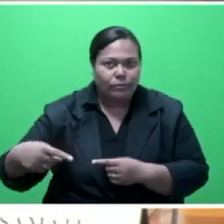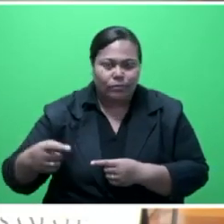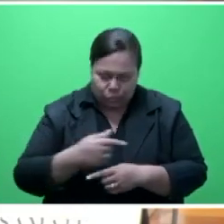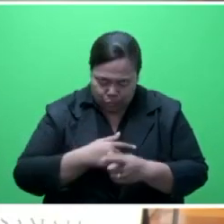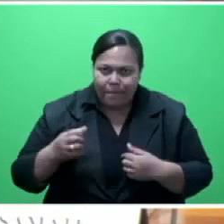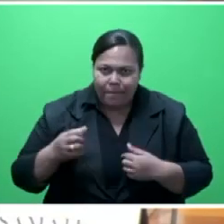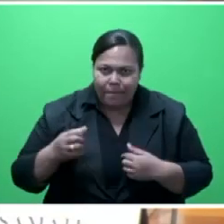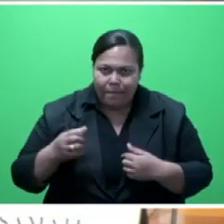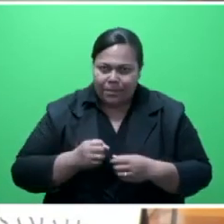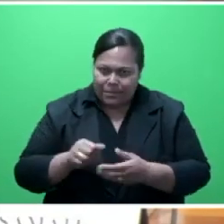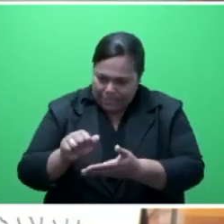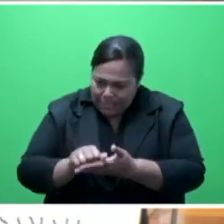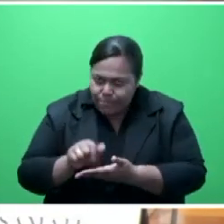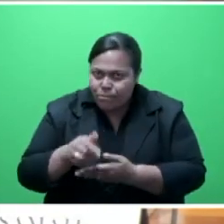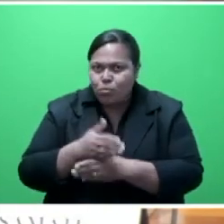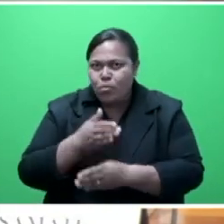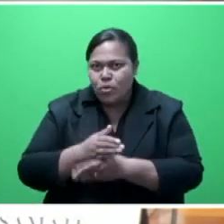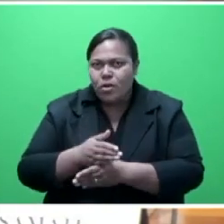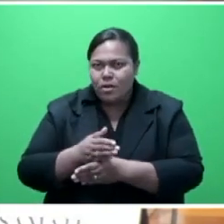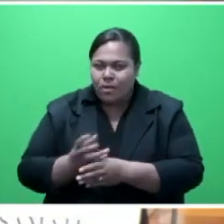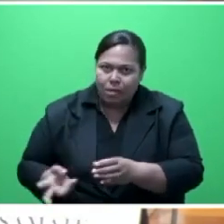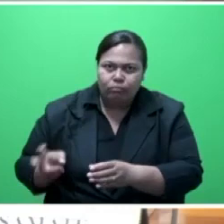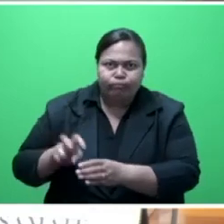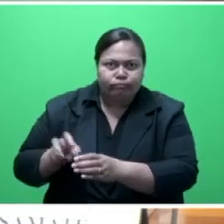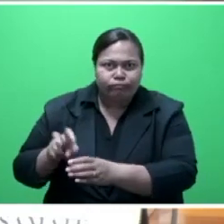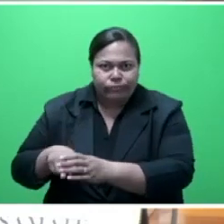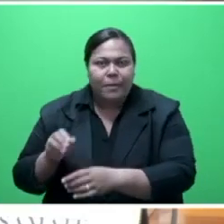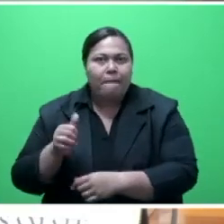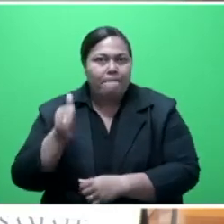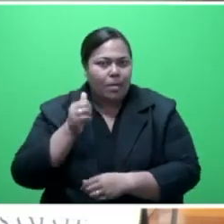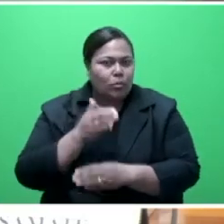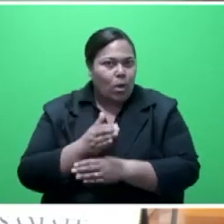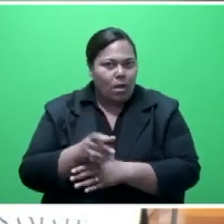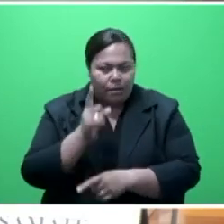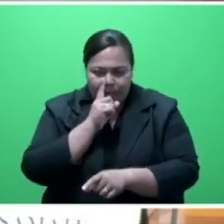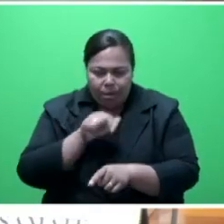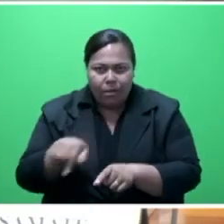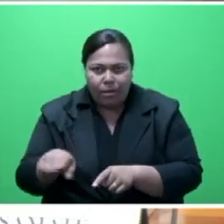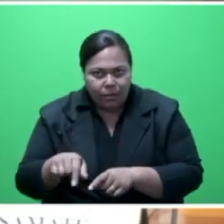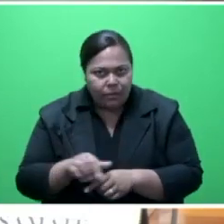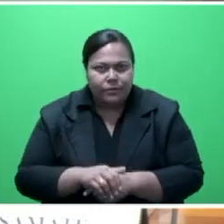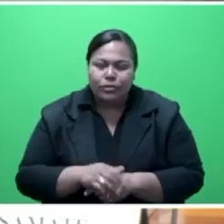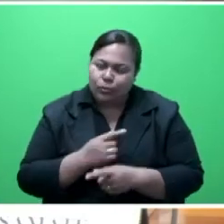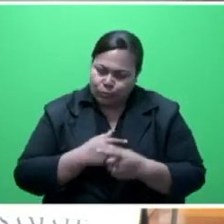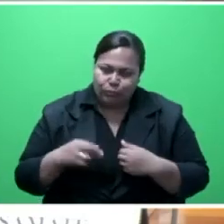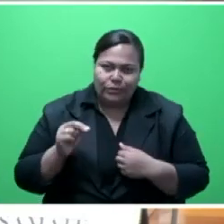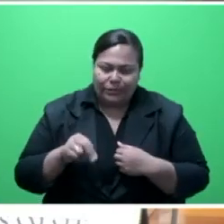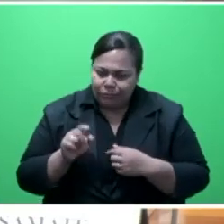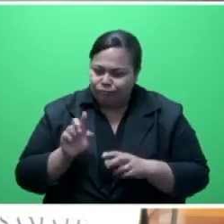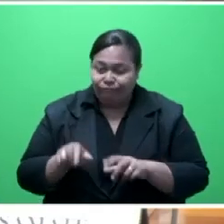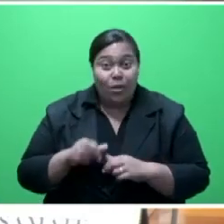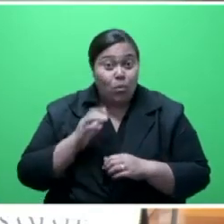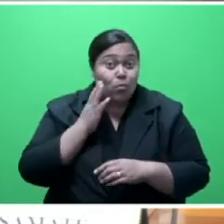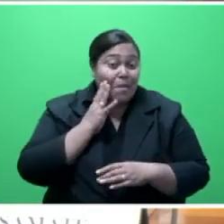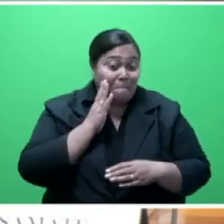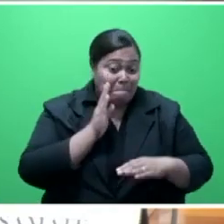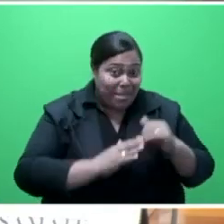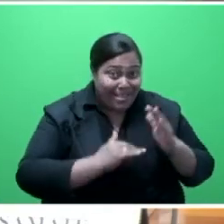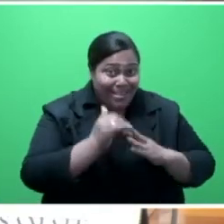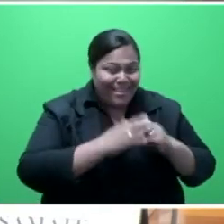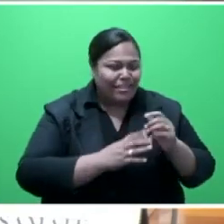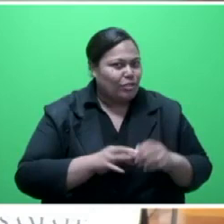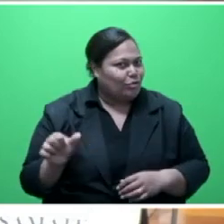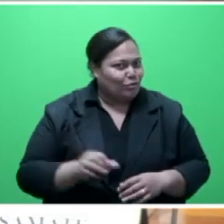jobs and preparing to emerge from this crisis looking not desolate, but in pristine condition. To enlist